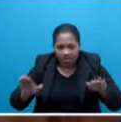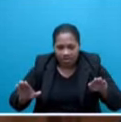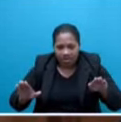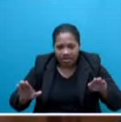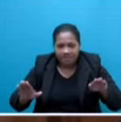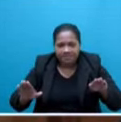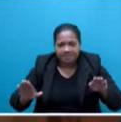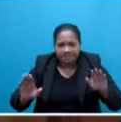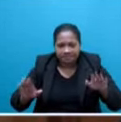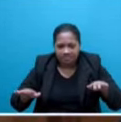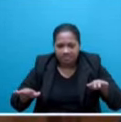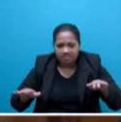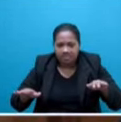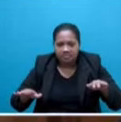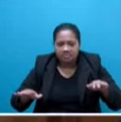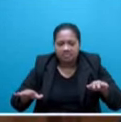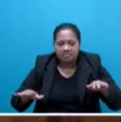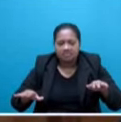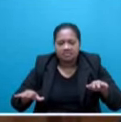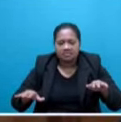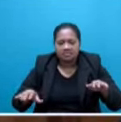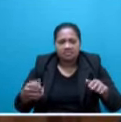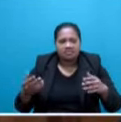Such government capital injections are showing results.